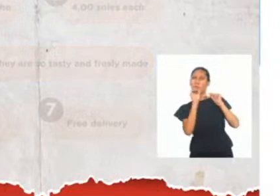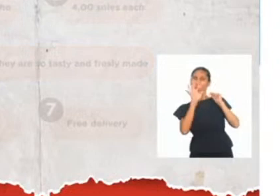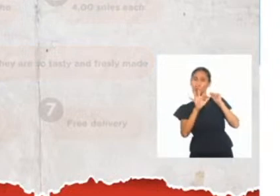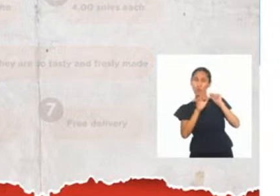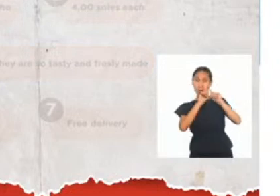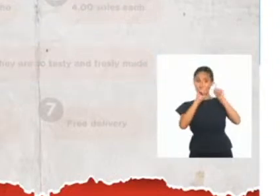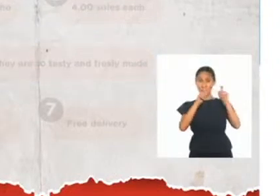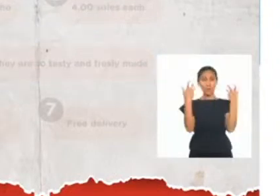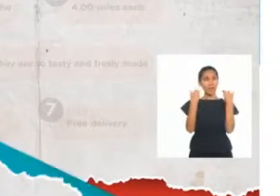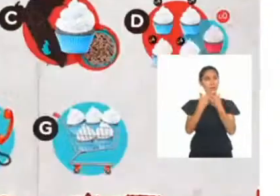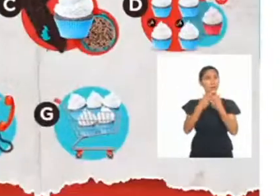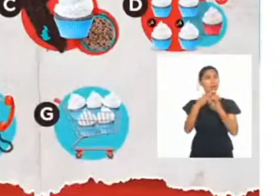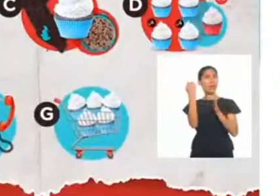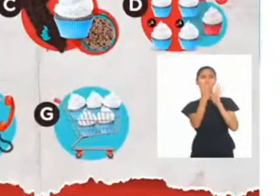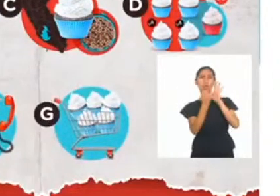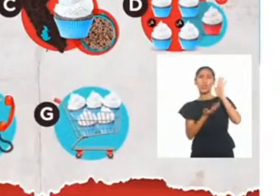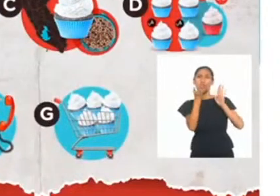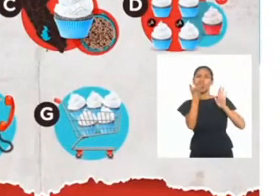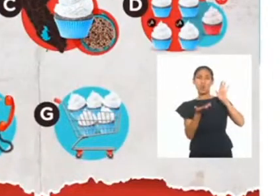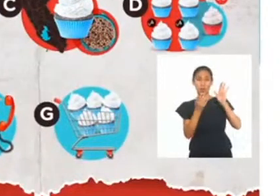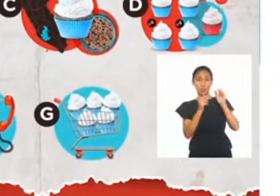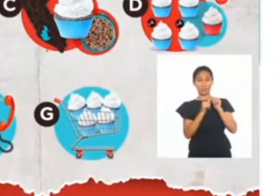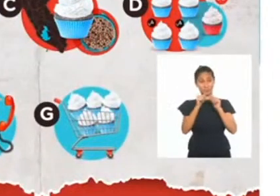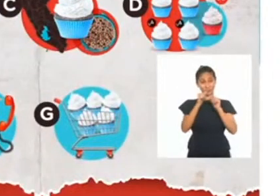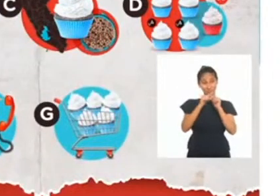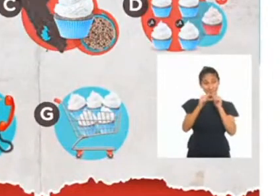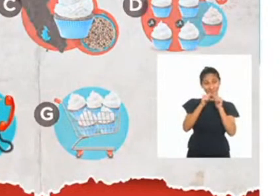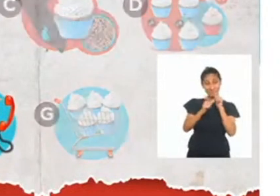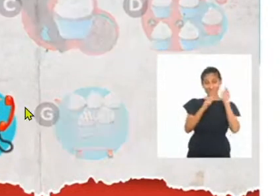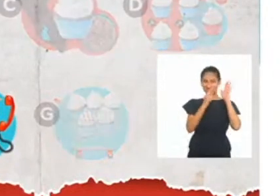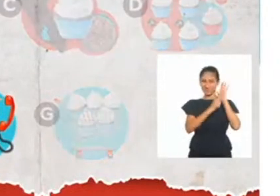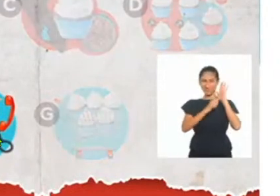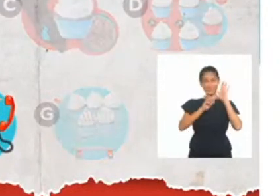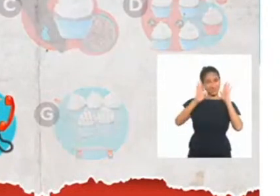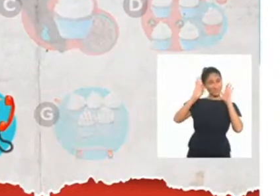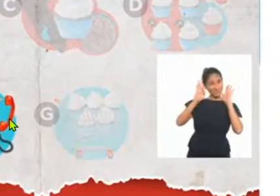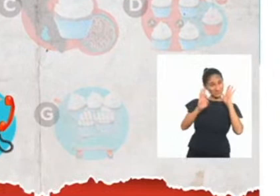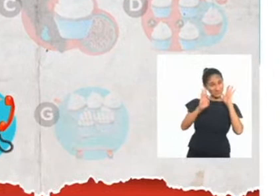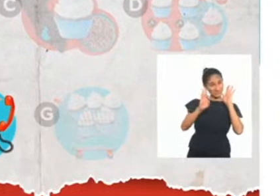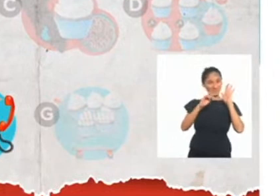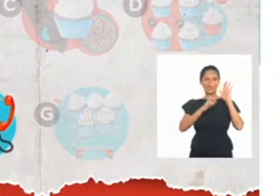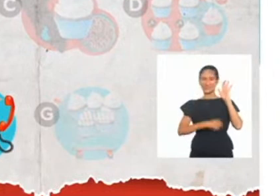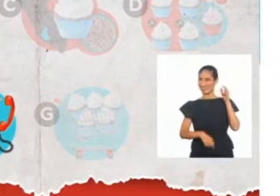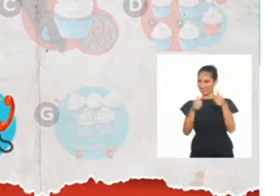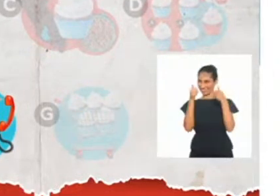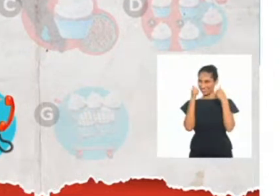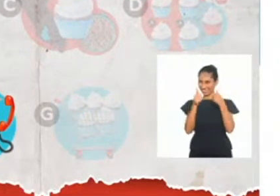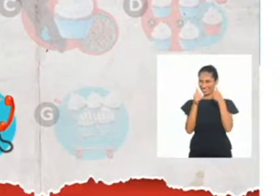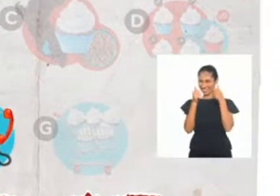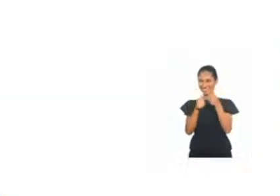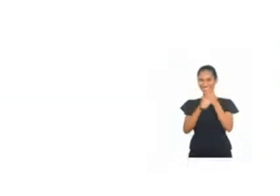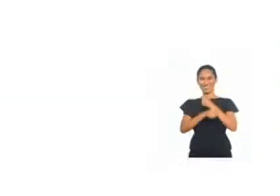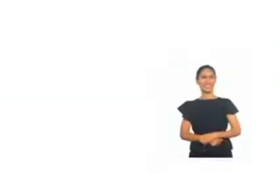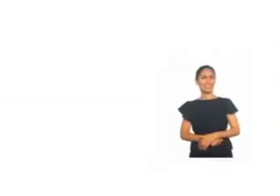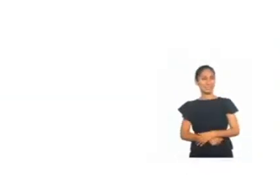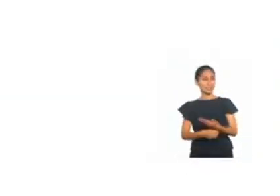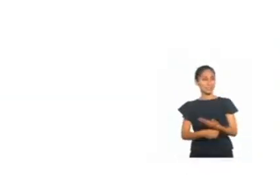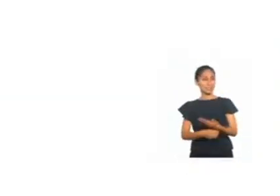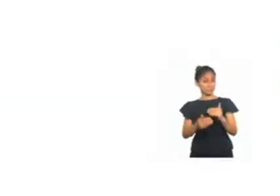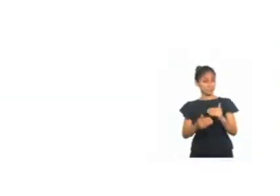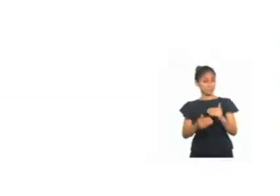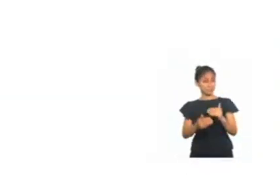picture represents that phrase? Llama ahora. It's picture F. Call now. Good job,